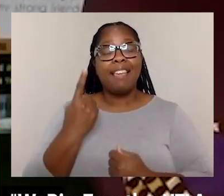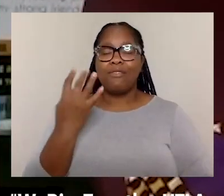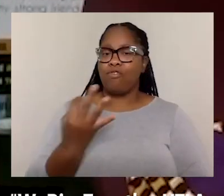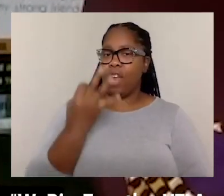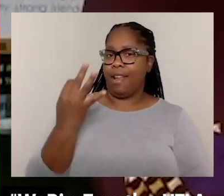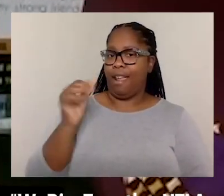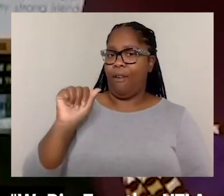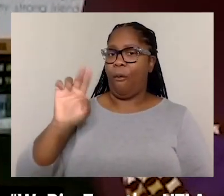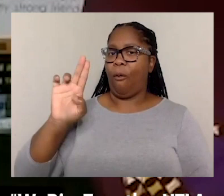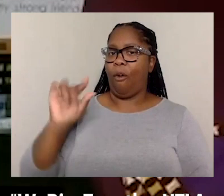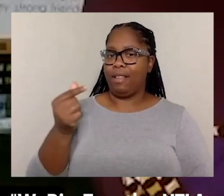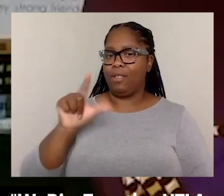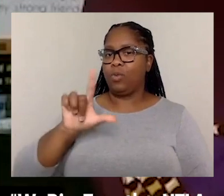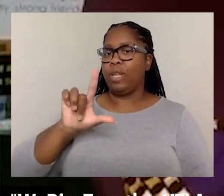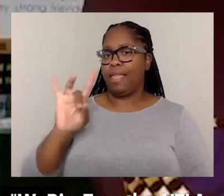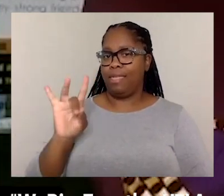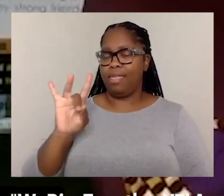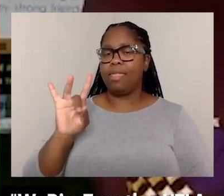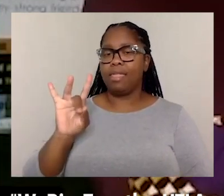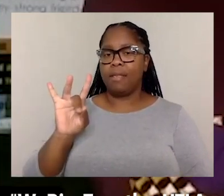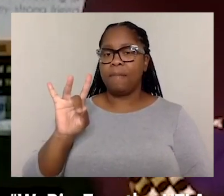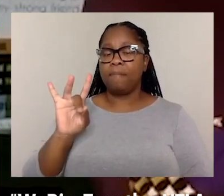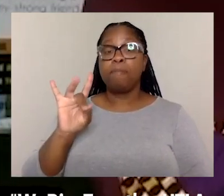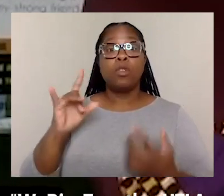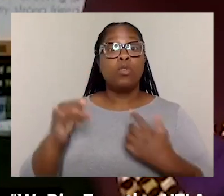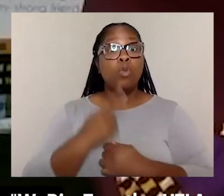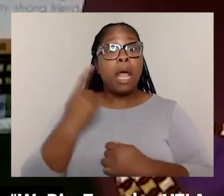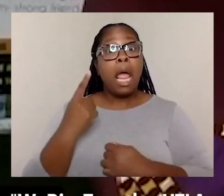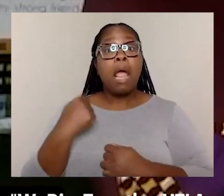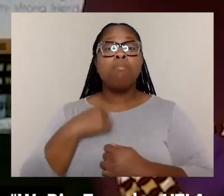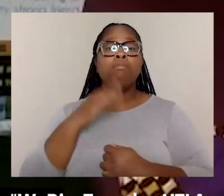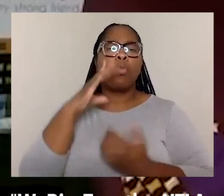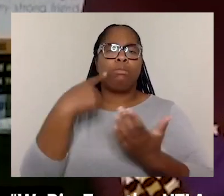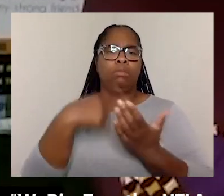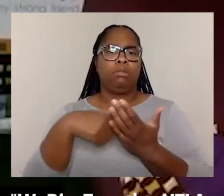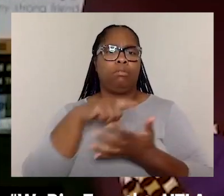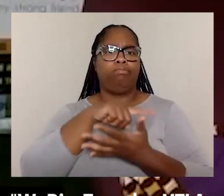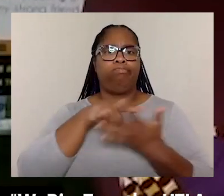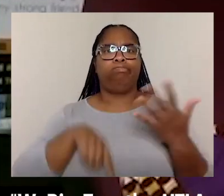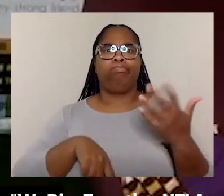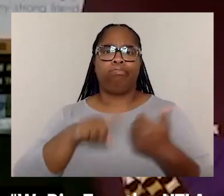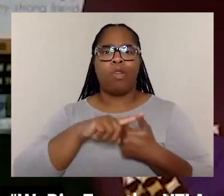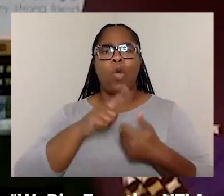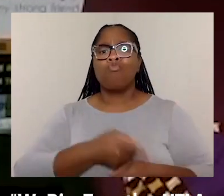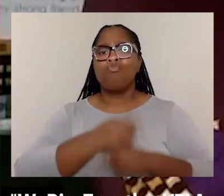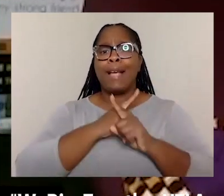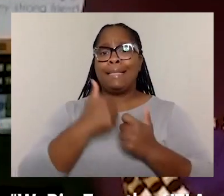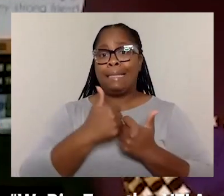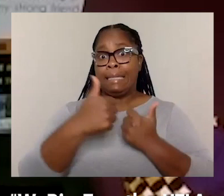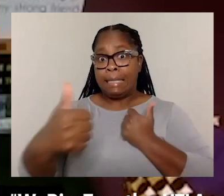Friday, August 28th. Today, I'll be talking about our crisis distance learning,